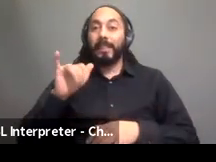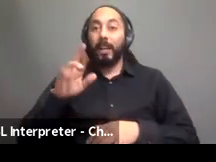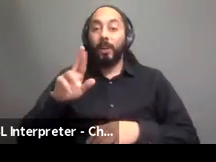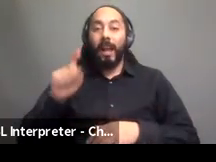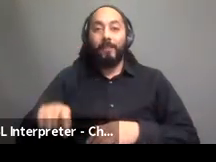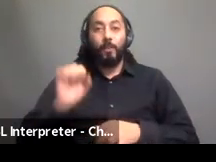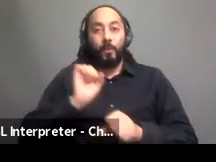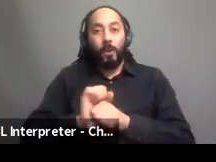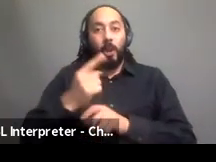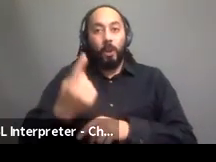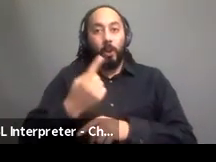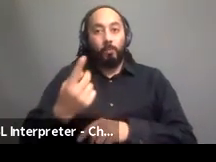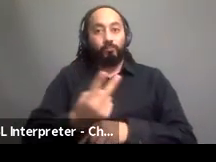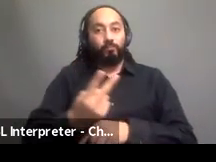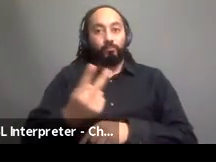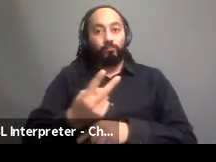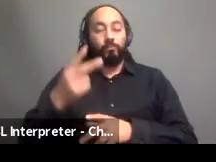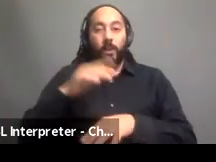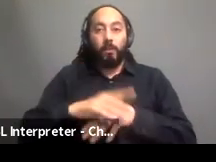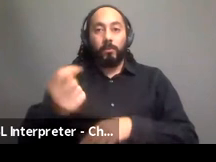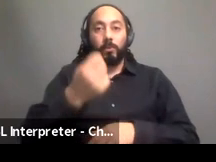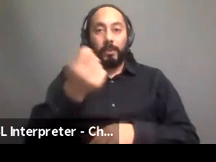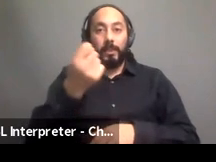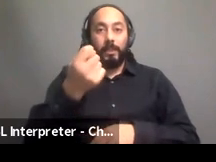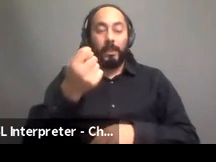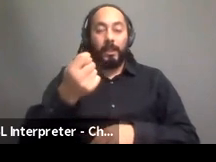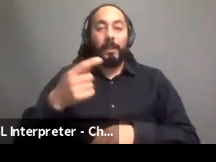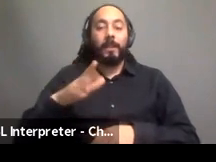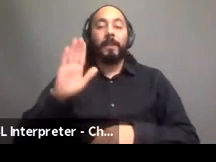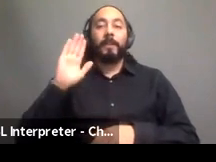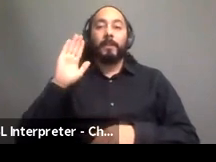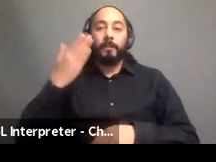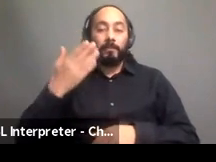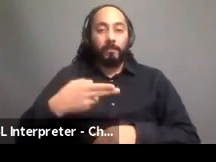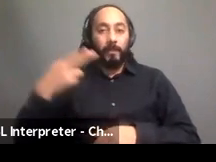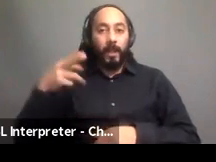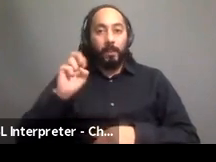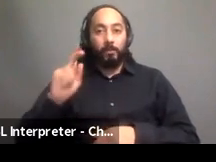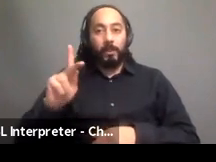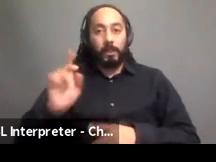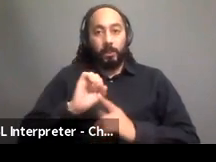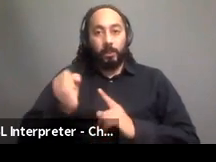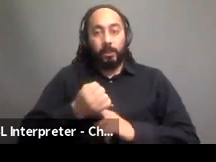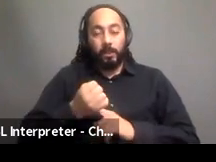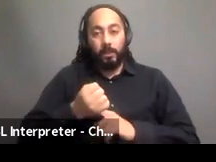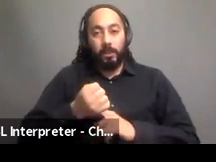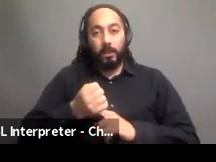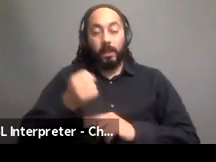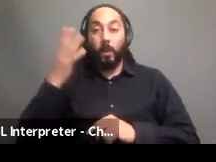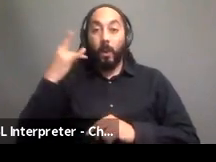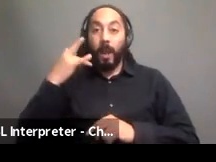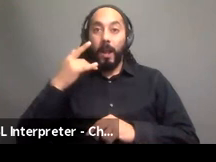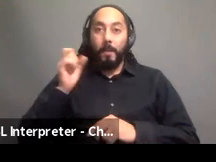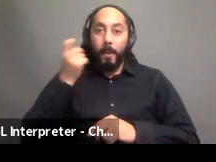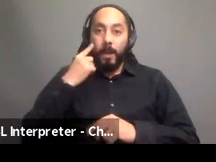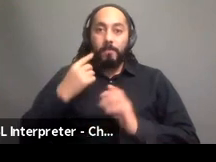on Tuesday. And that probably sounds like a fairly high risk situation, because the boss has been escalating and